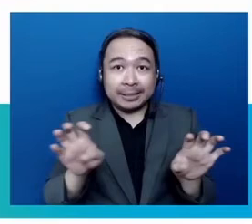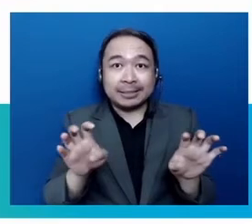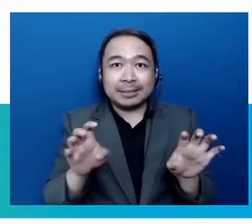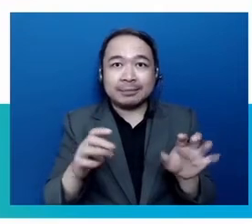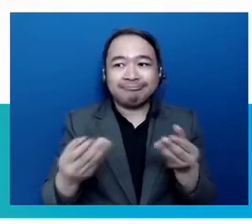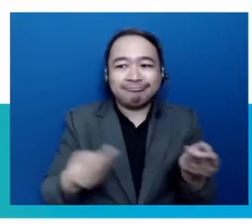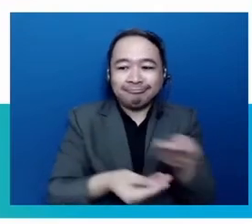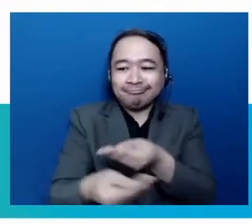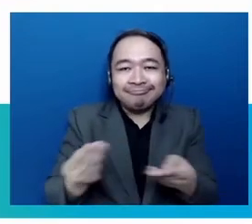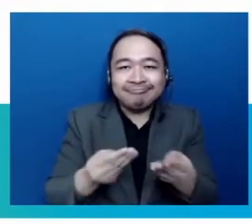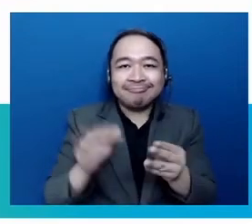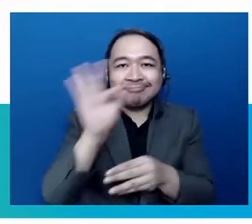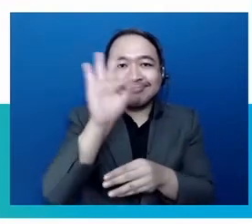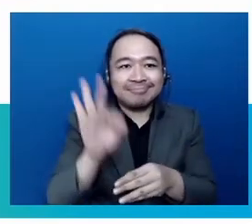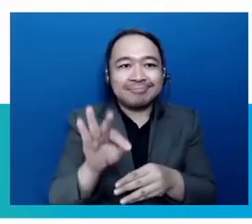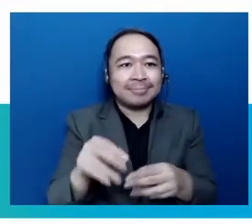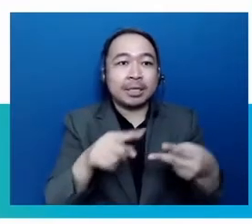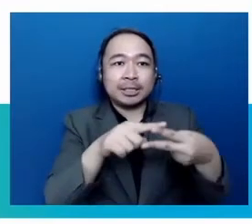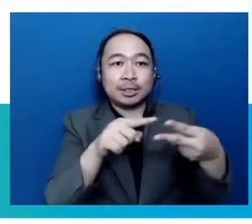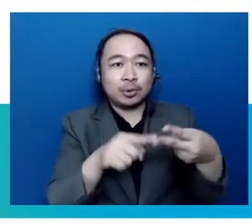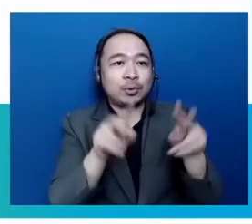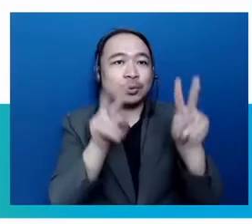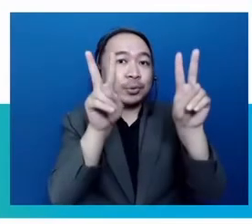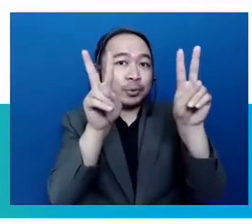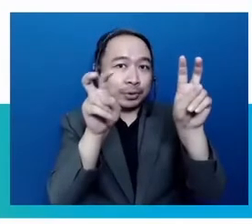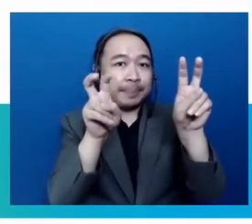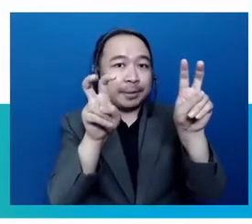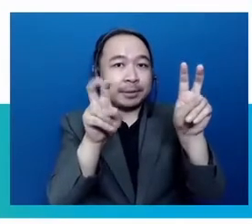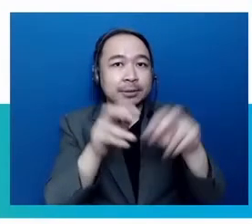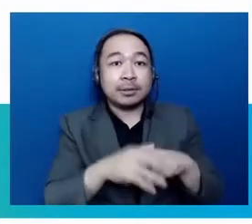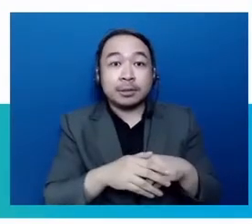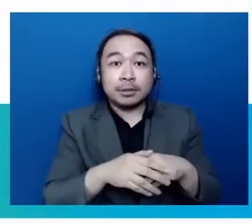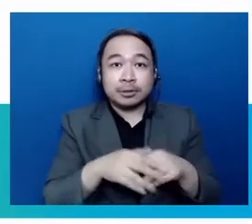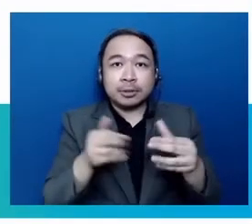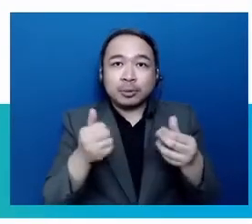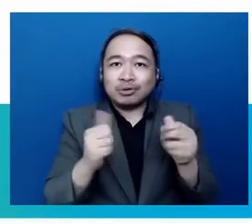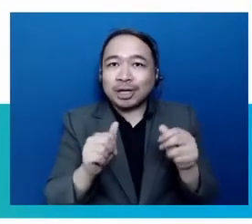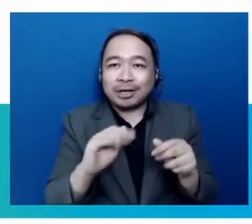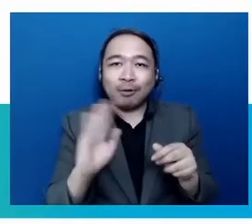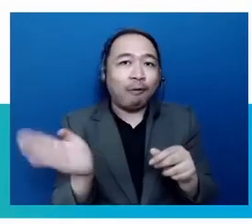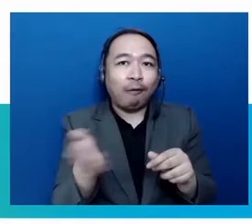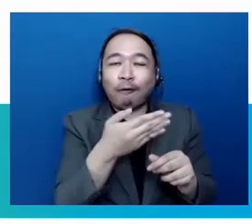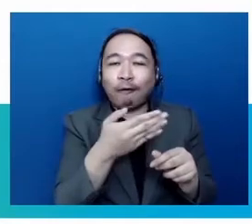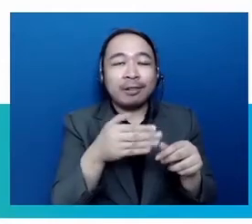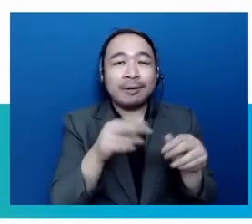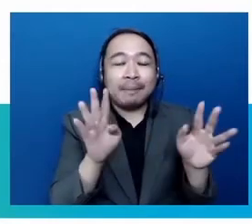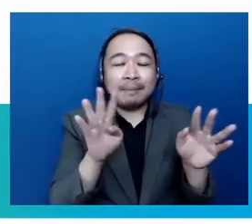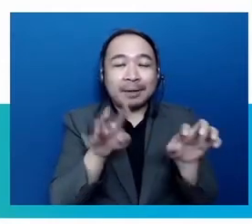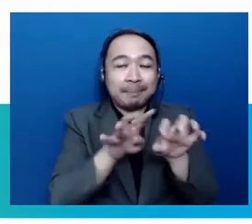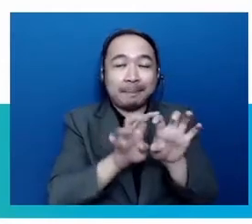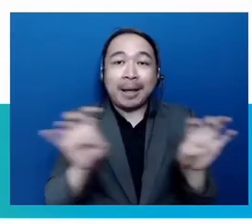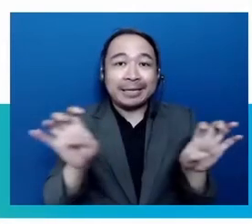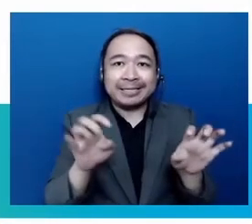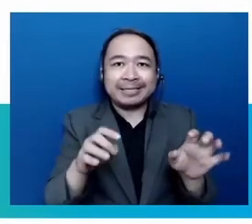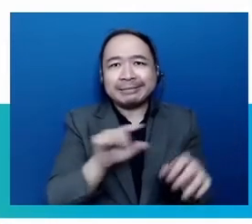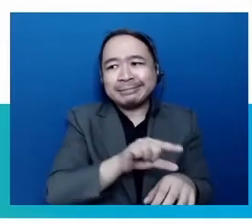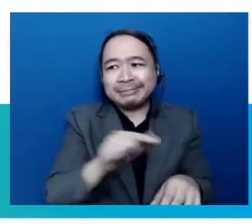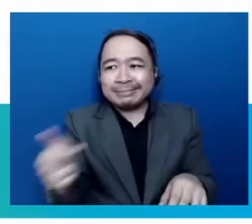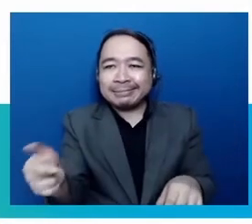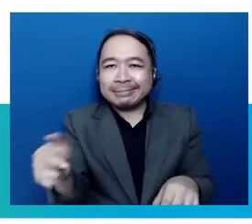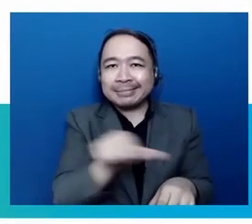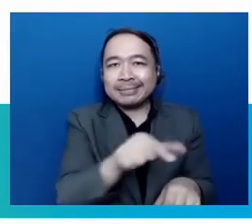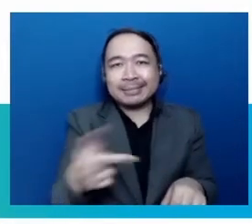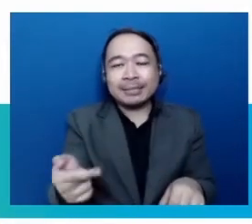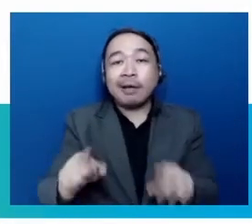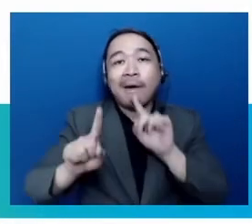We have two topics, and we will try to have all the panelists take turns to answer our two questions.